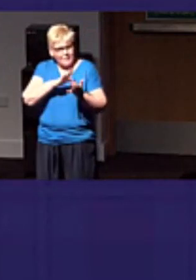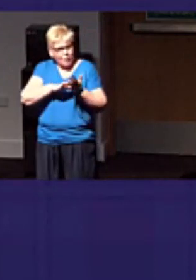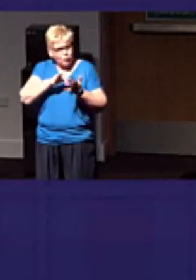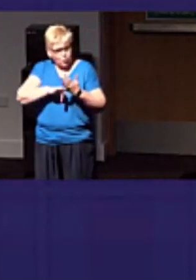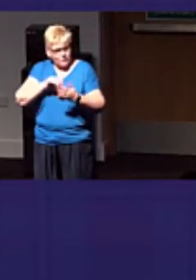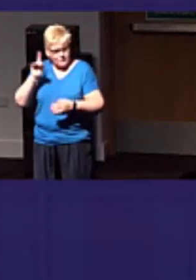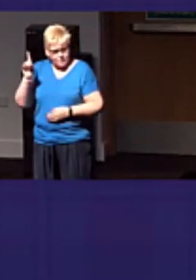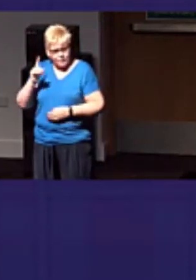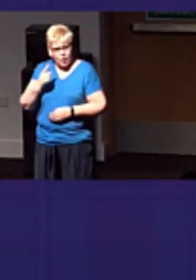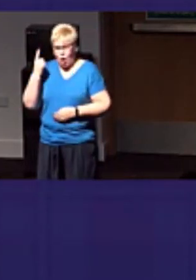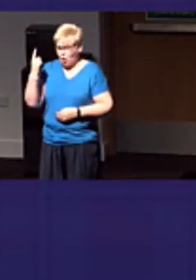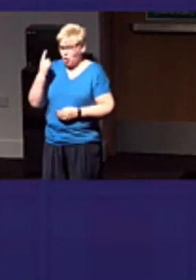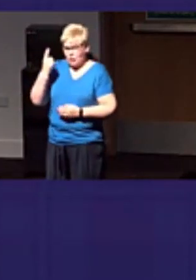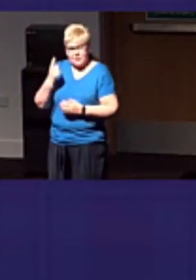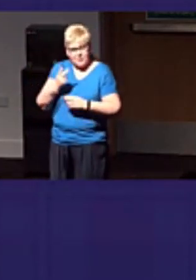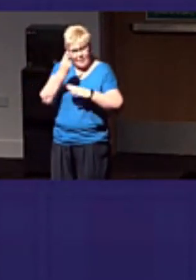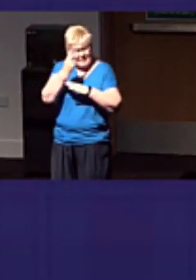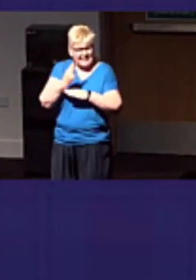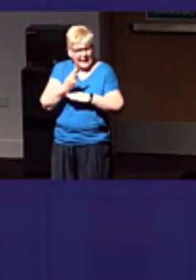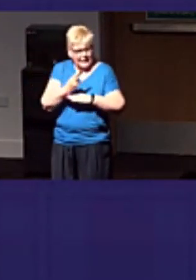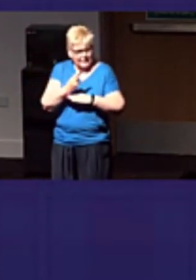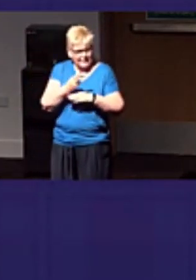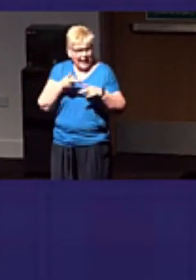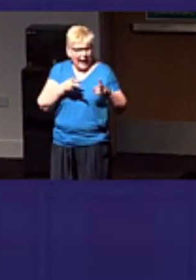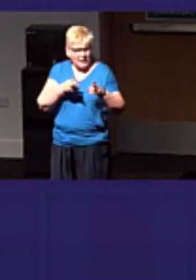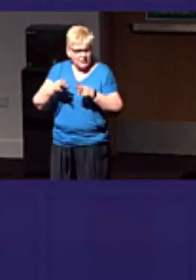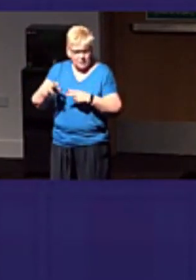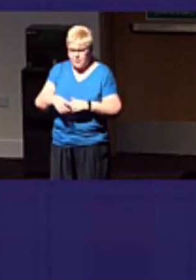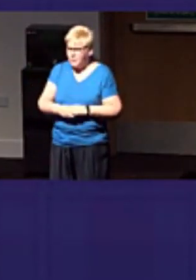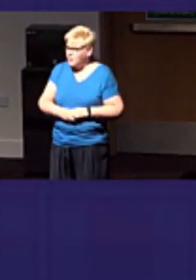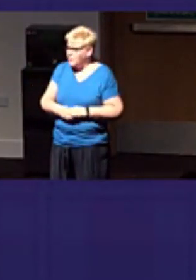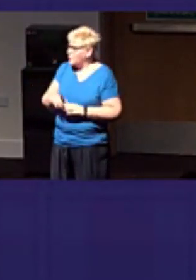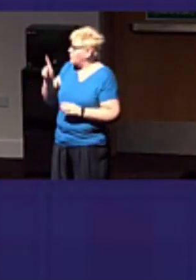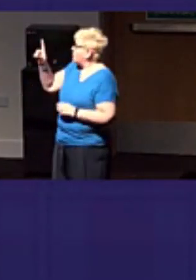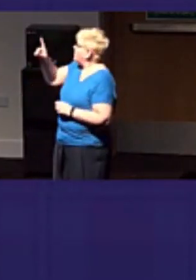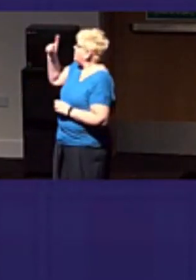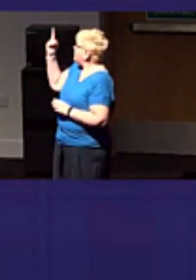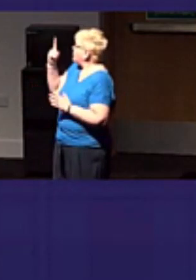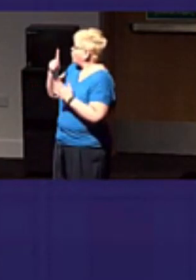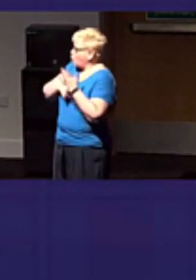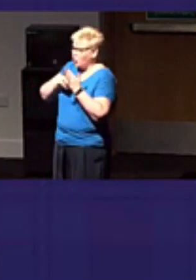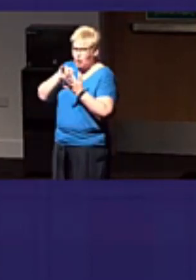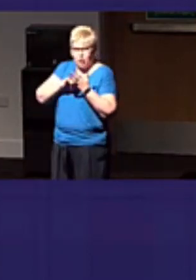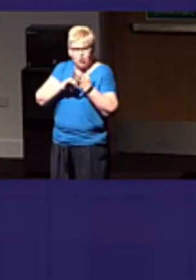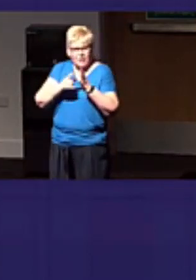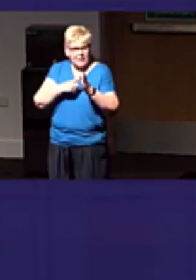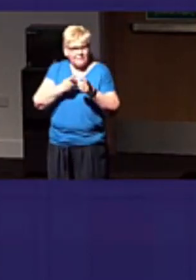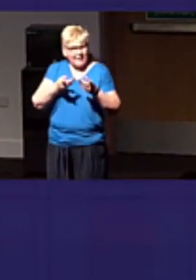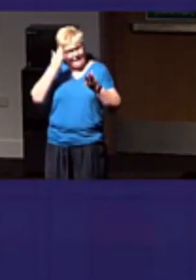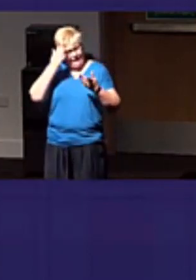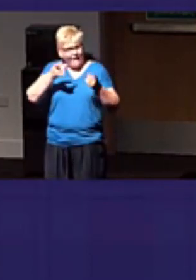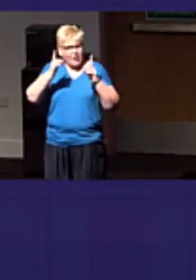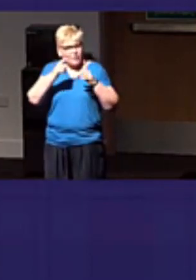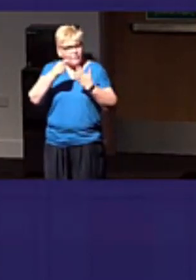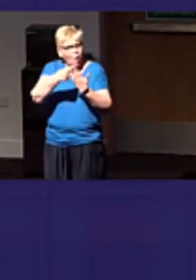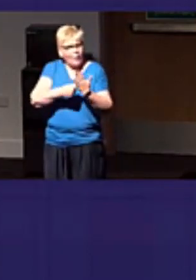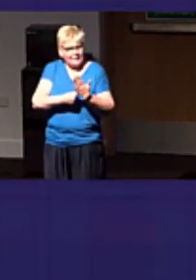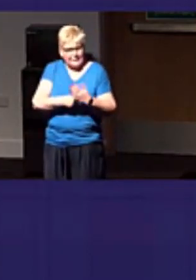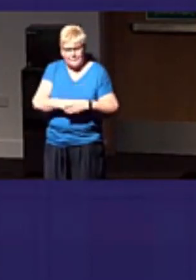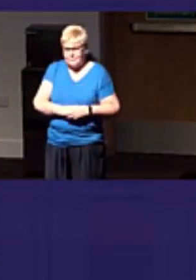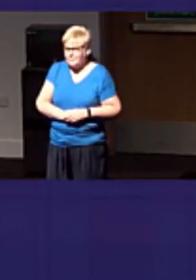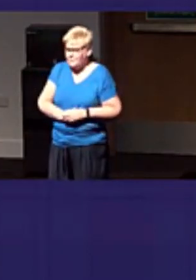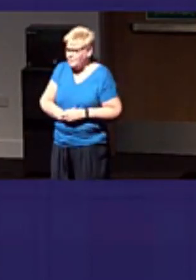deaf. She uses a sign interpreter, much like Hannah. Next to her is Jessica Rayfuse, who's our head of policy. She uses a wheelchair.